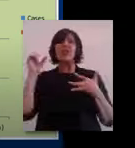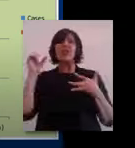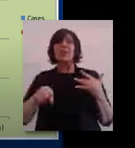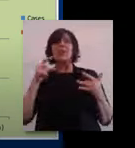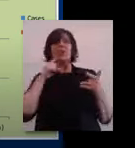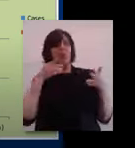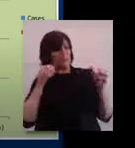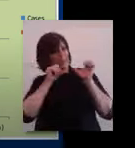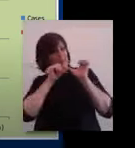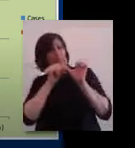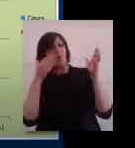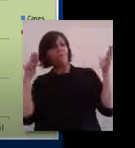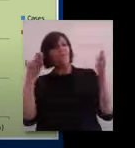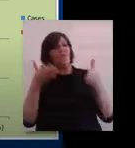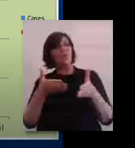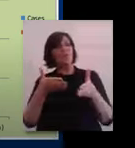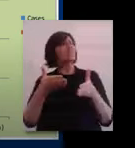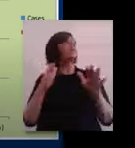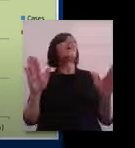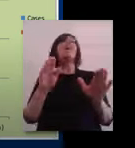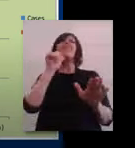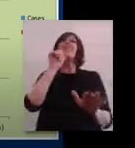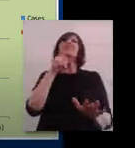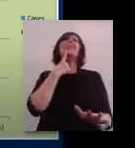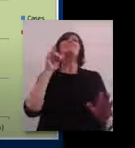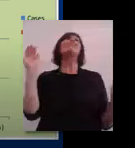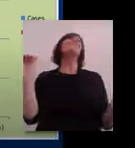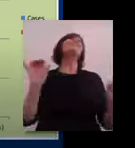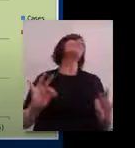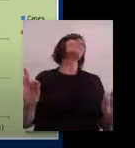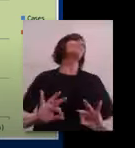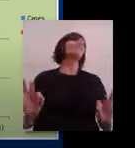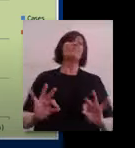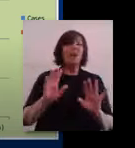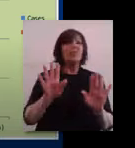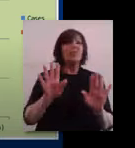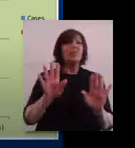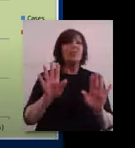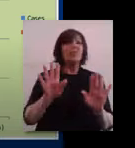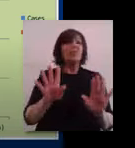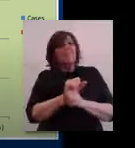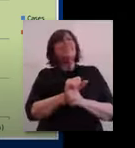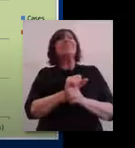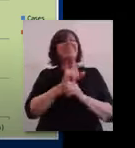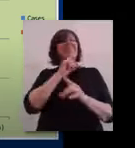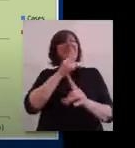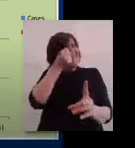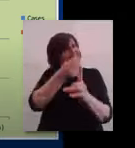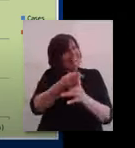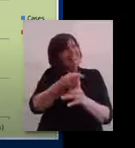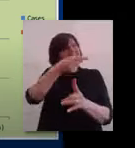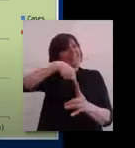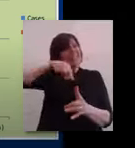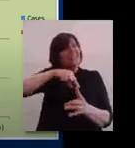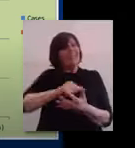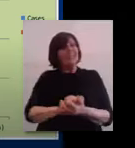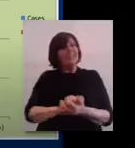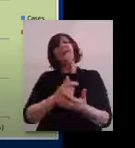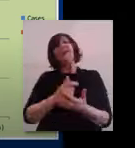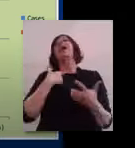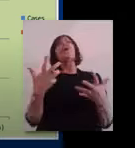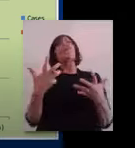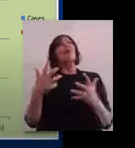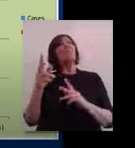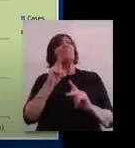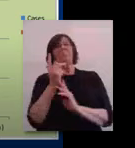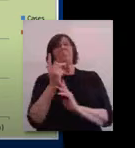not a hoax, that this is real, and it is having an impact in our community like it is in other parts of the country. So I wanted people to understand that we were going to